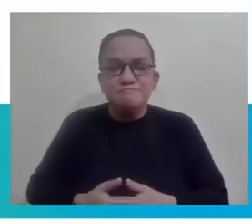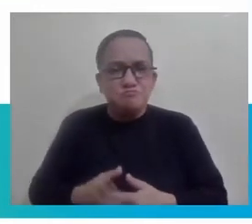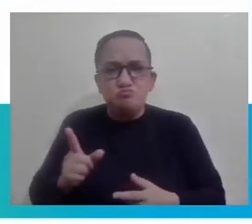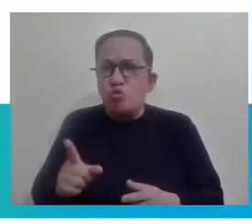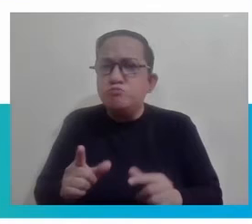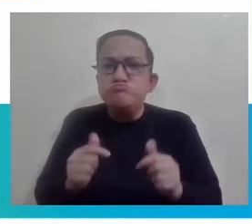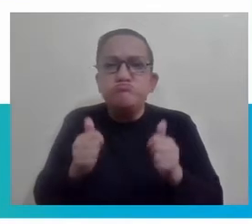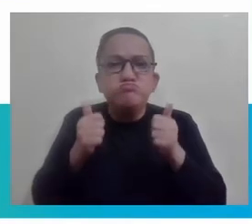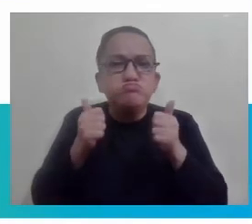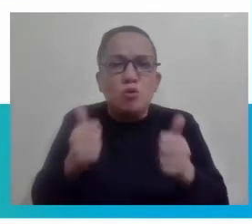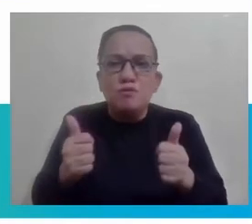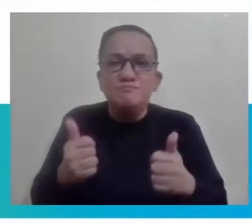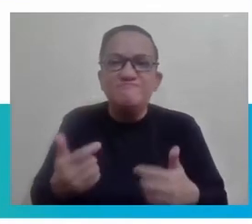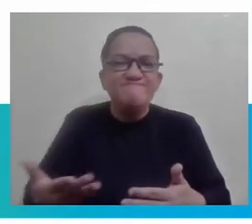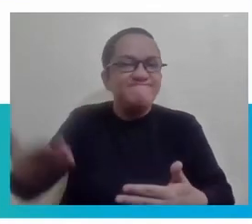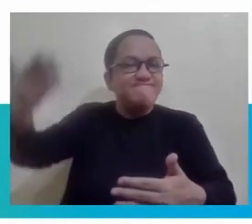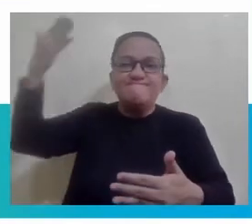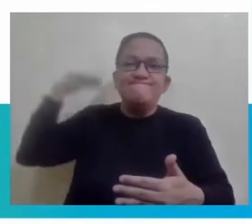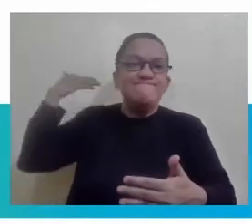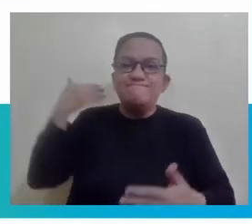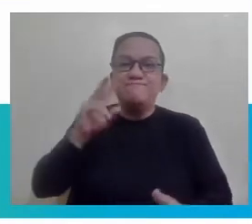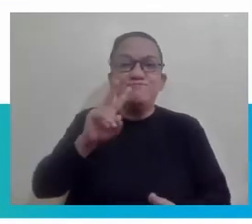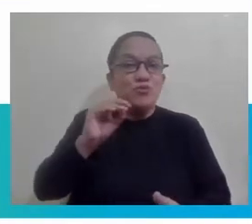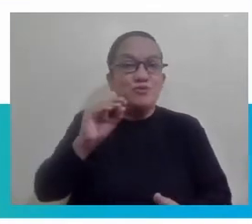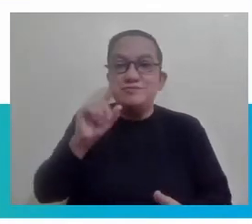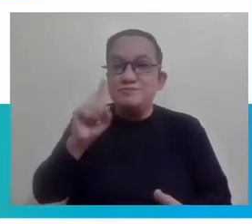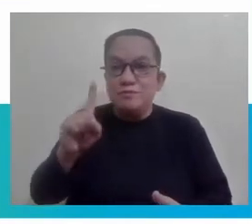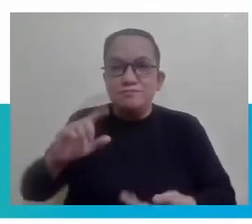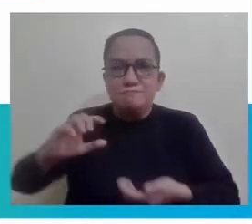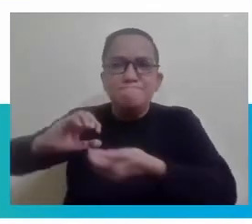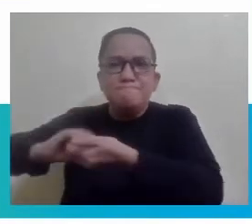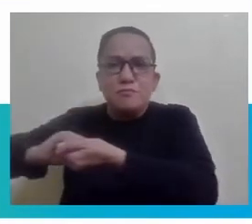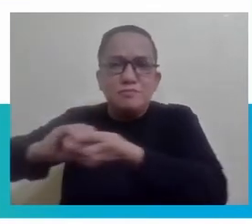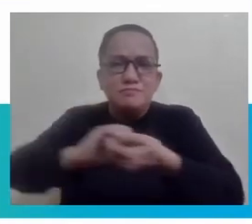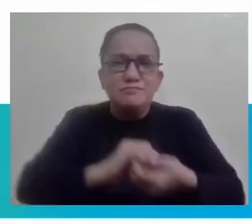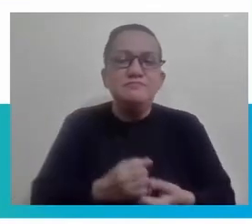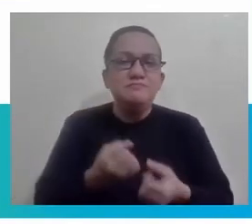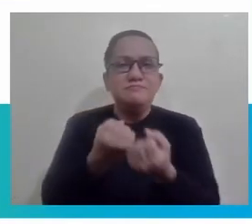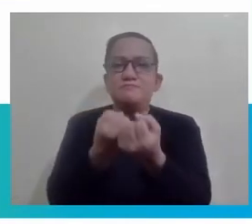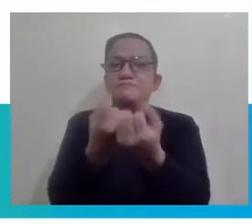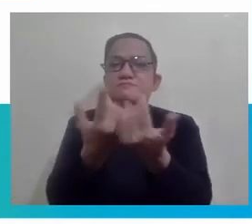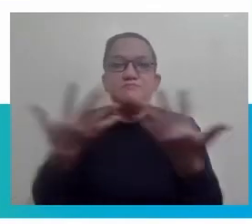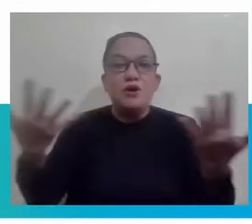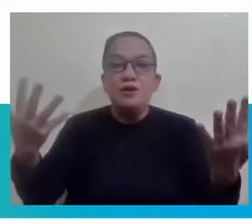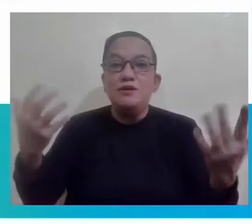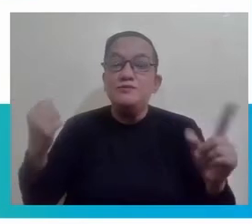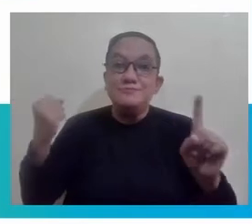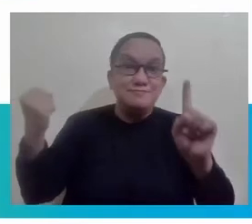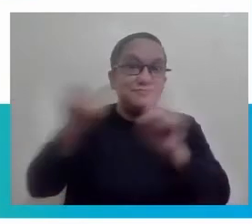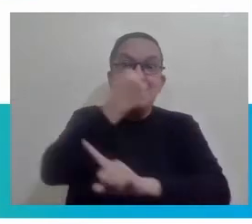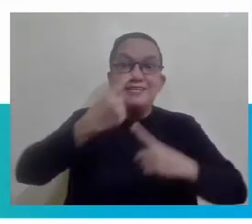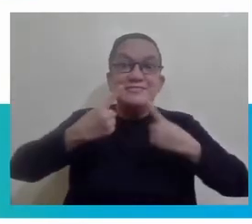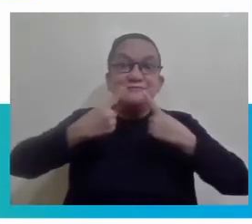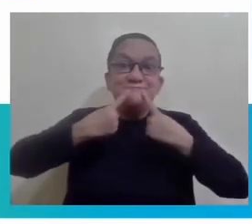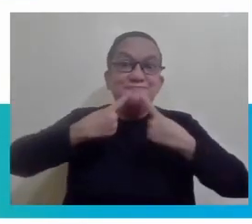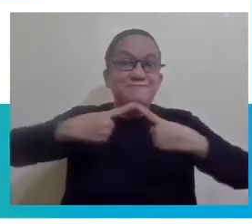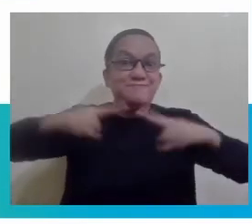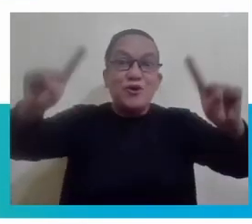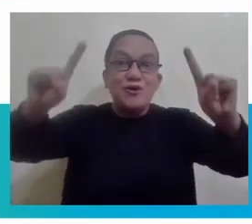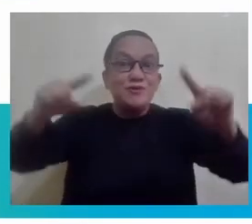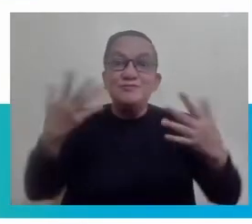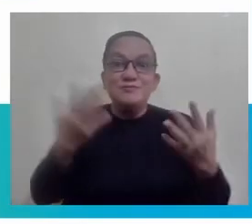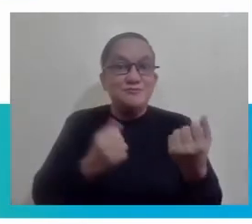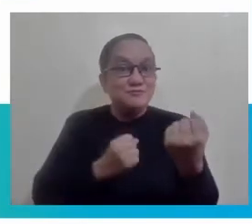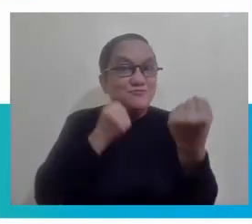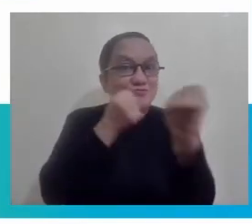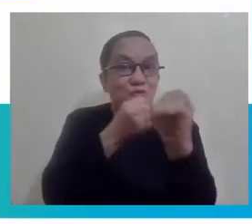Our collaboration has had many successes, from our support in promoting nature-based solutions to climate change